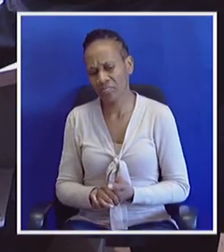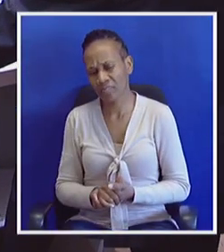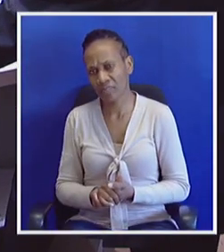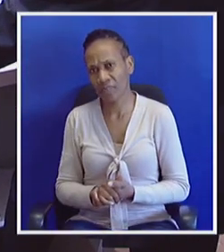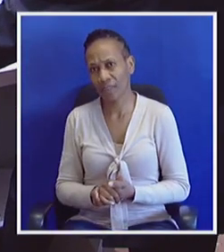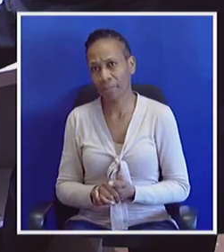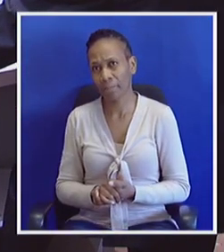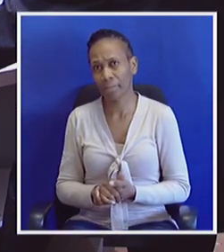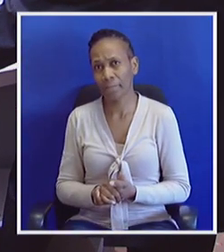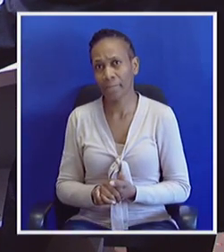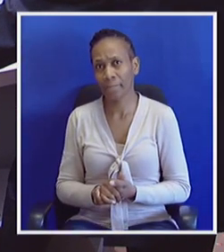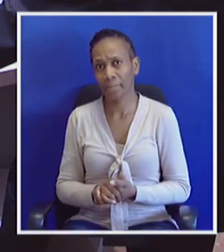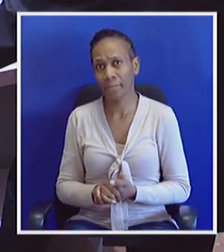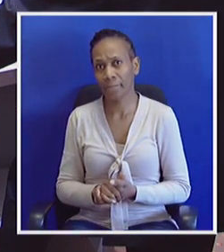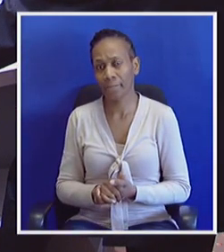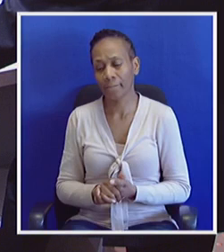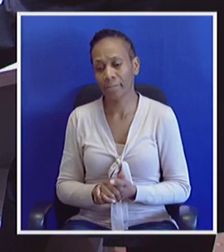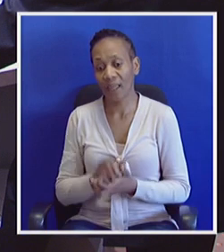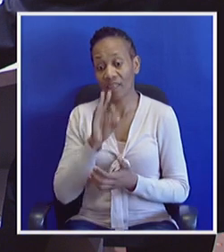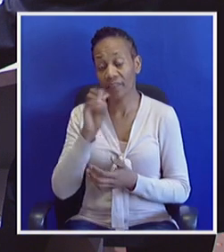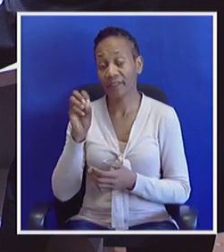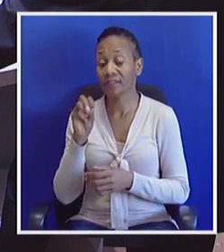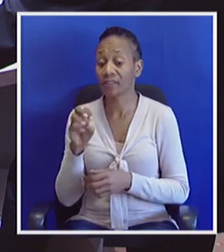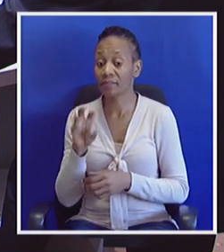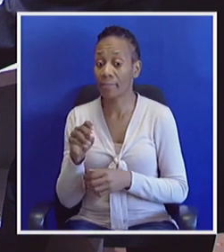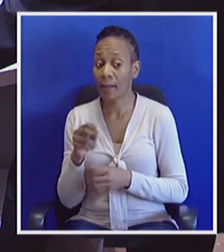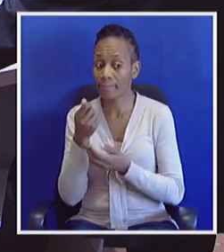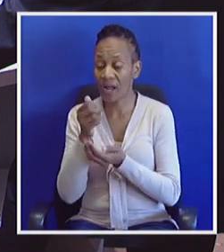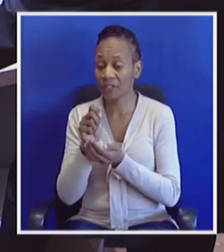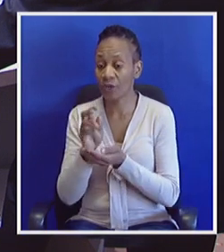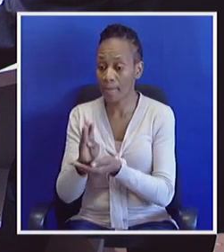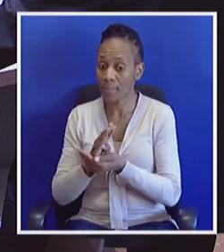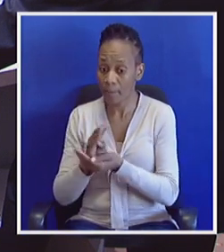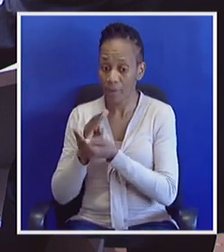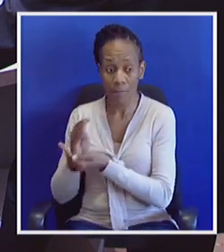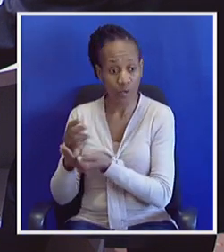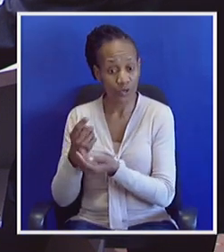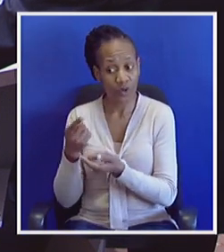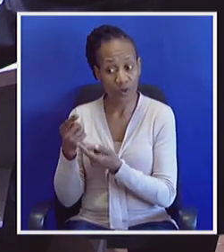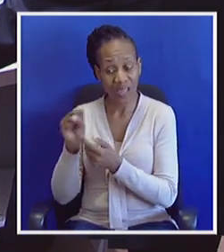to be expected from the loans maturing on the 30th of September,